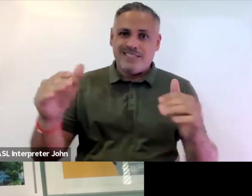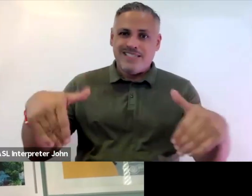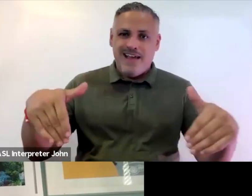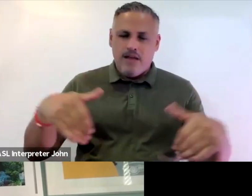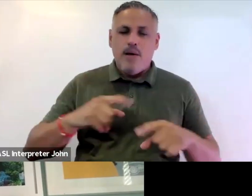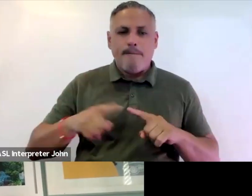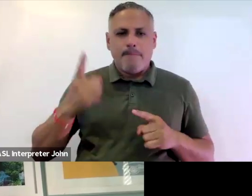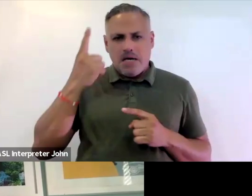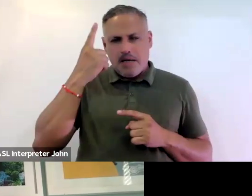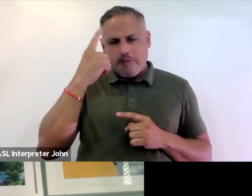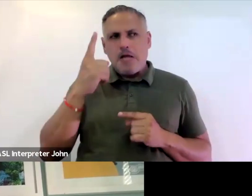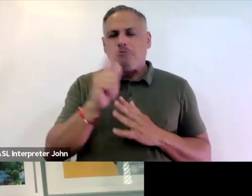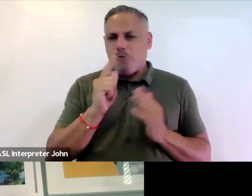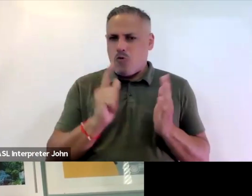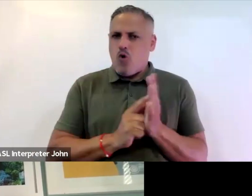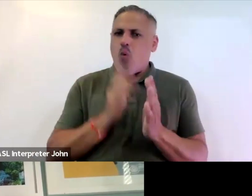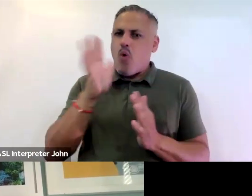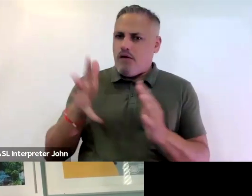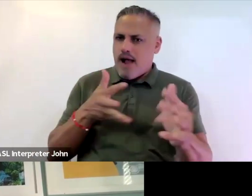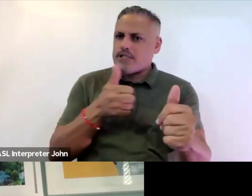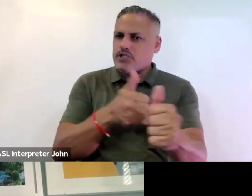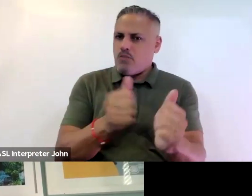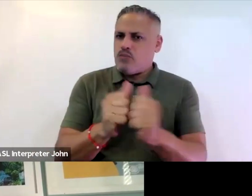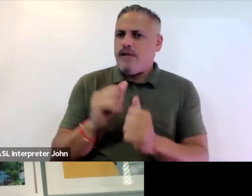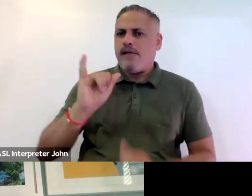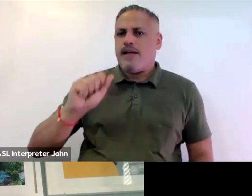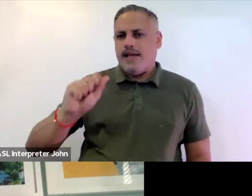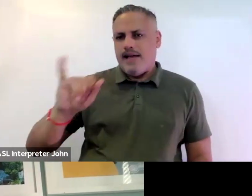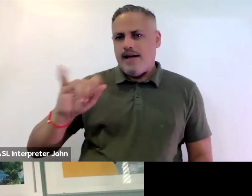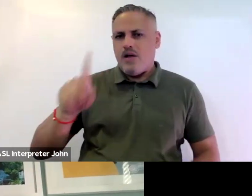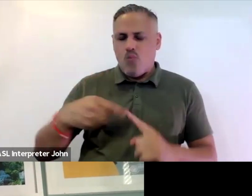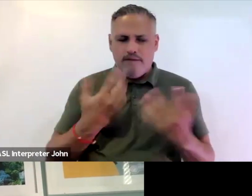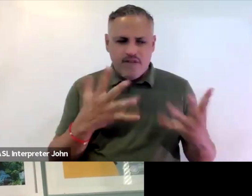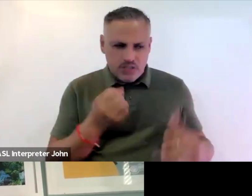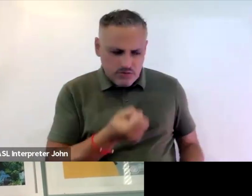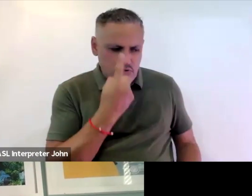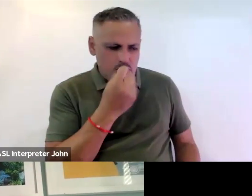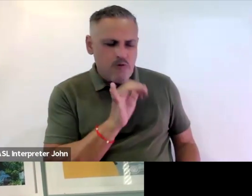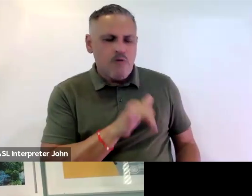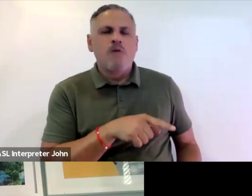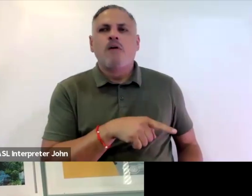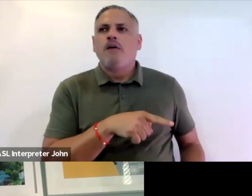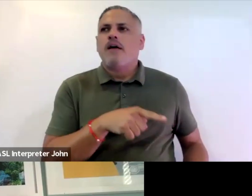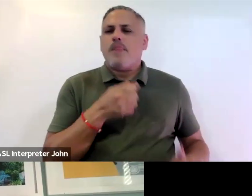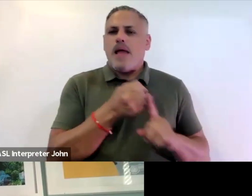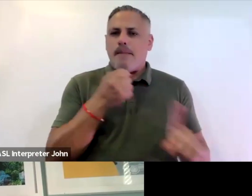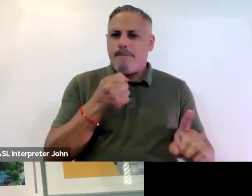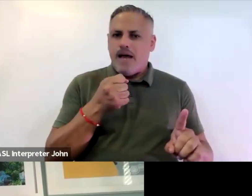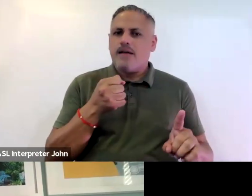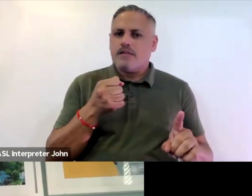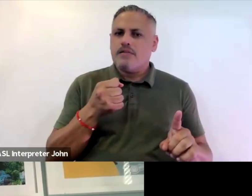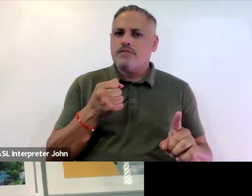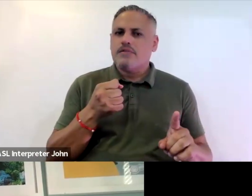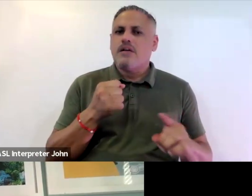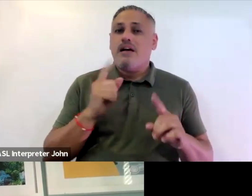but I do think that the law is going to catch up with AI once they kind of understand the impact and implications.